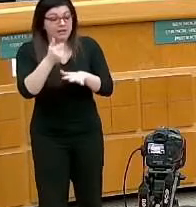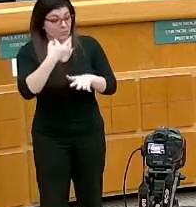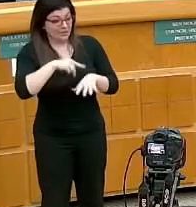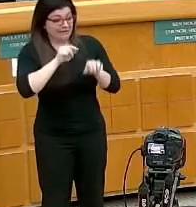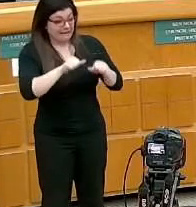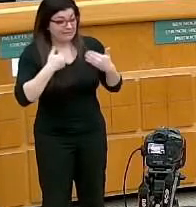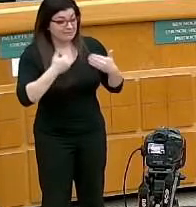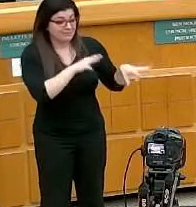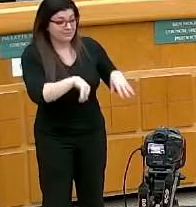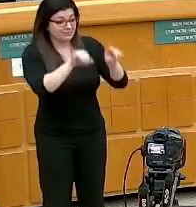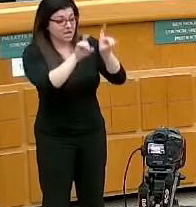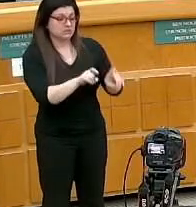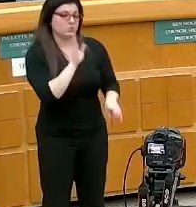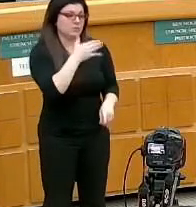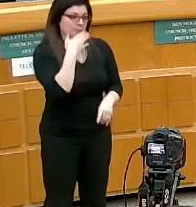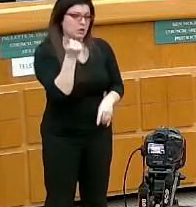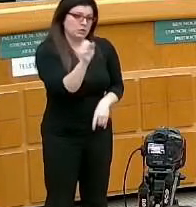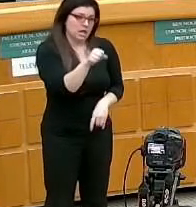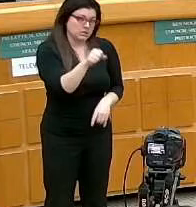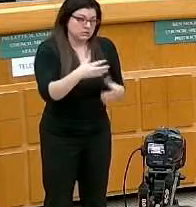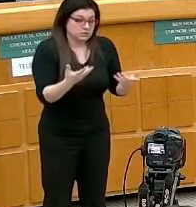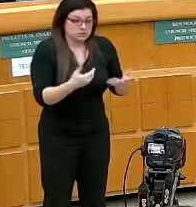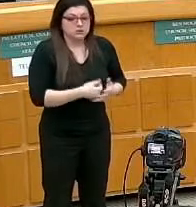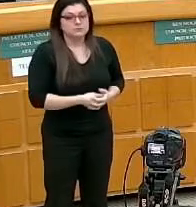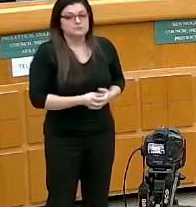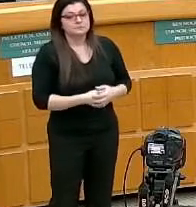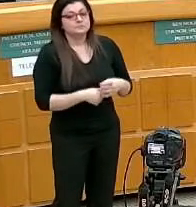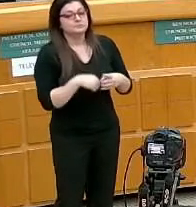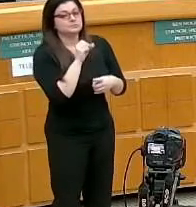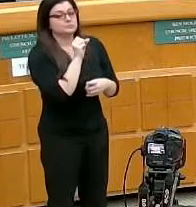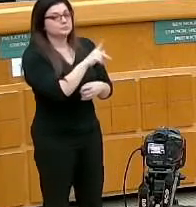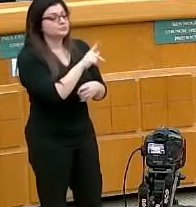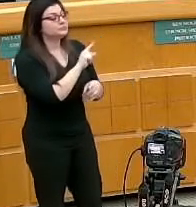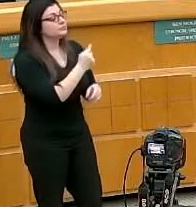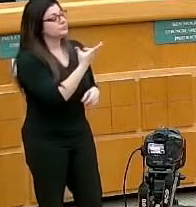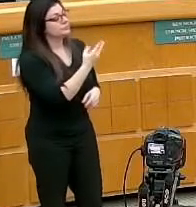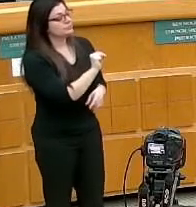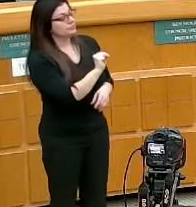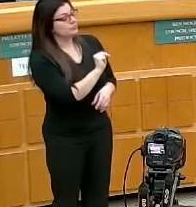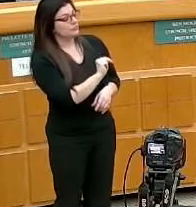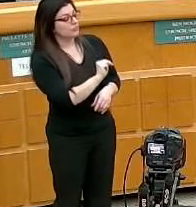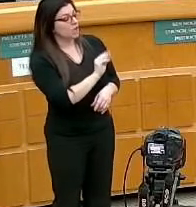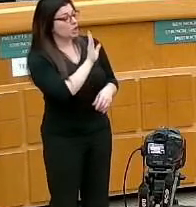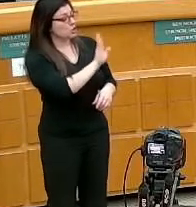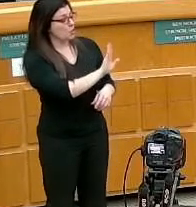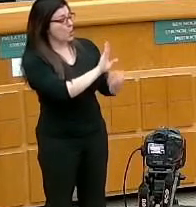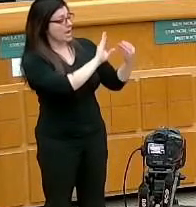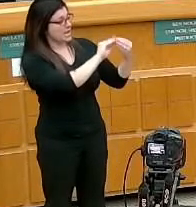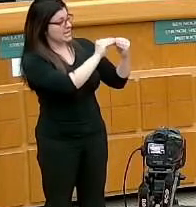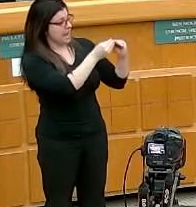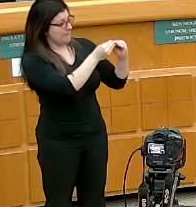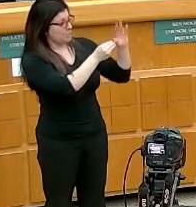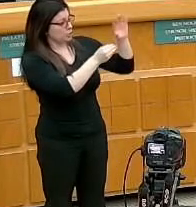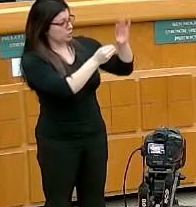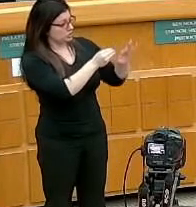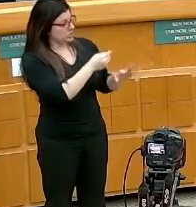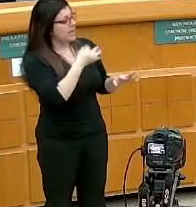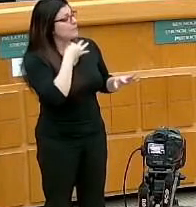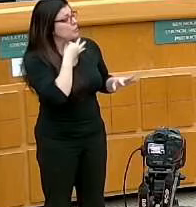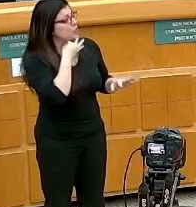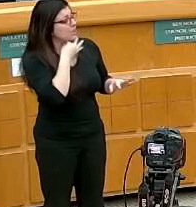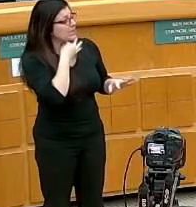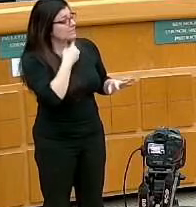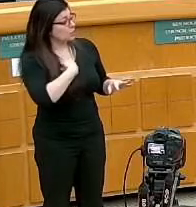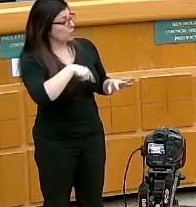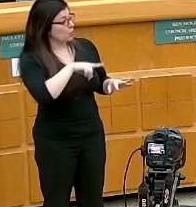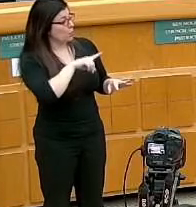all are. And then the numbers that you have, are we removing the numbers of individuals that are recovered from